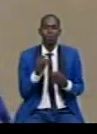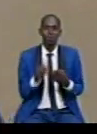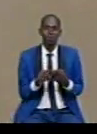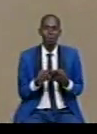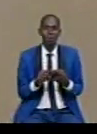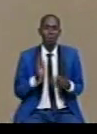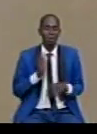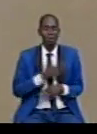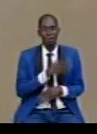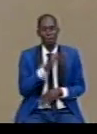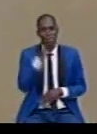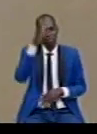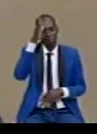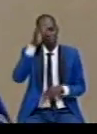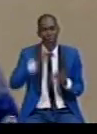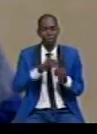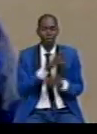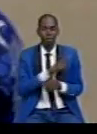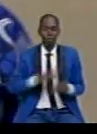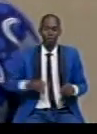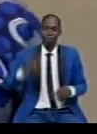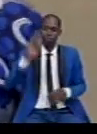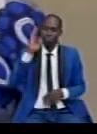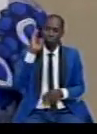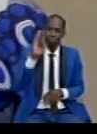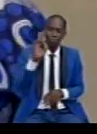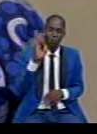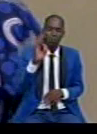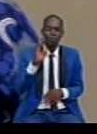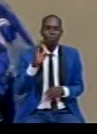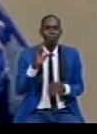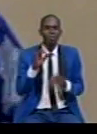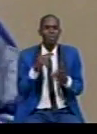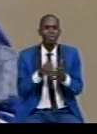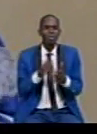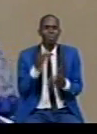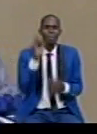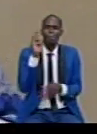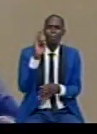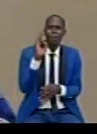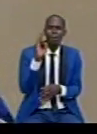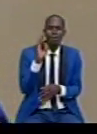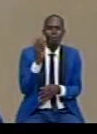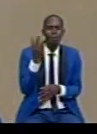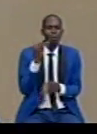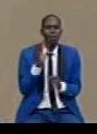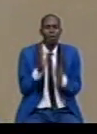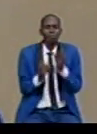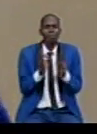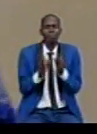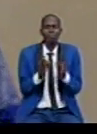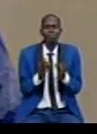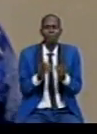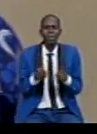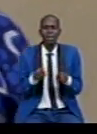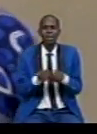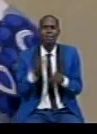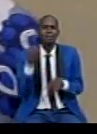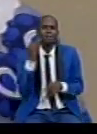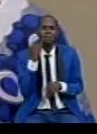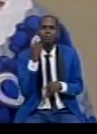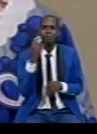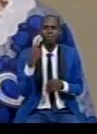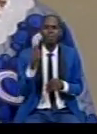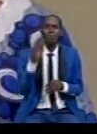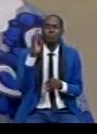When our father and the Lord preached, it was like he was just talking to me. Before the crusade, I had